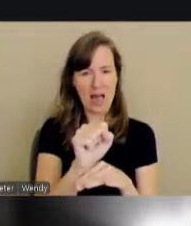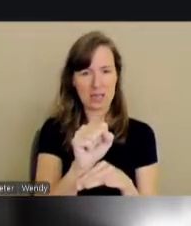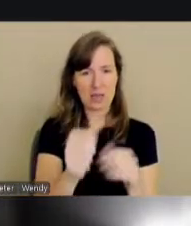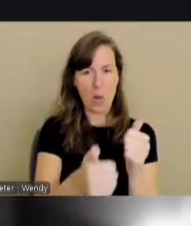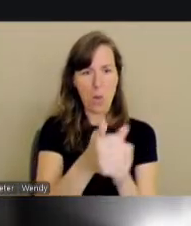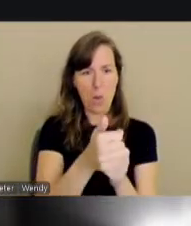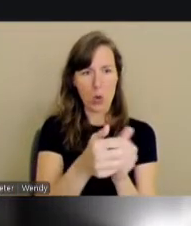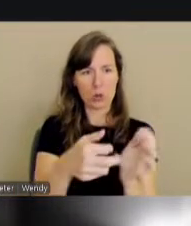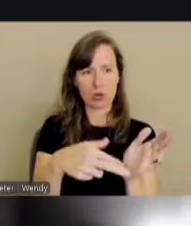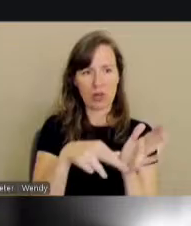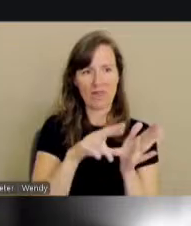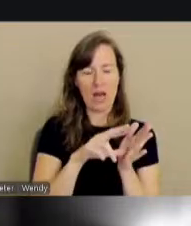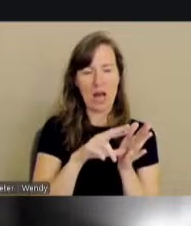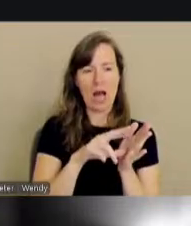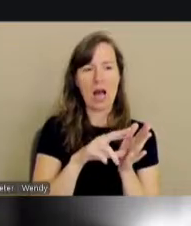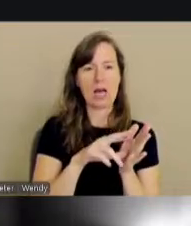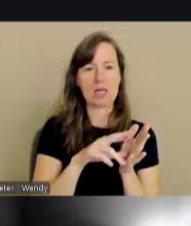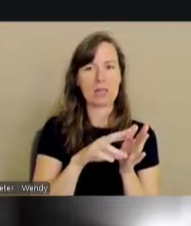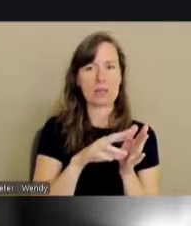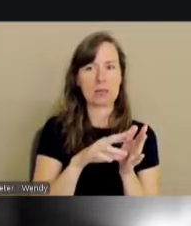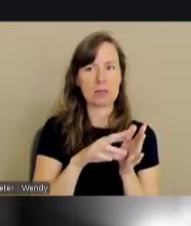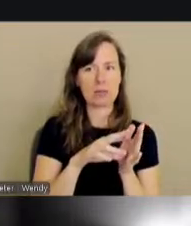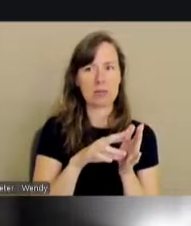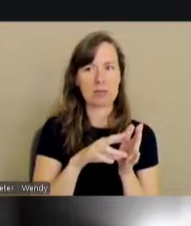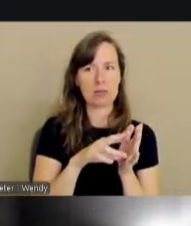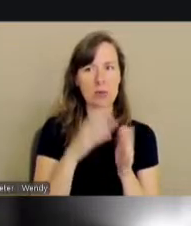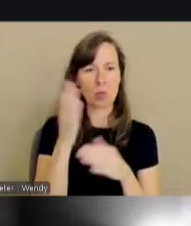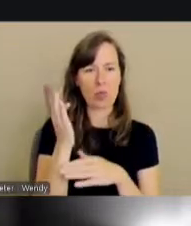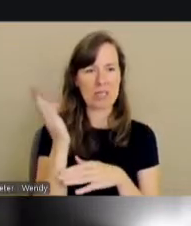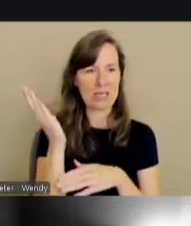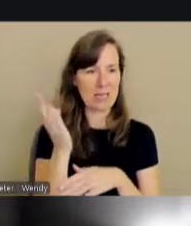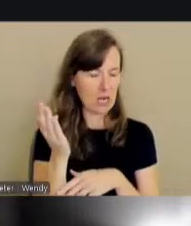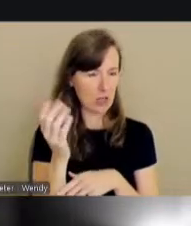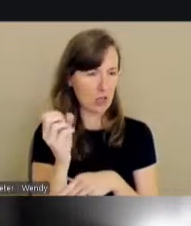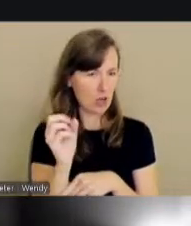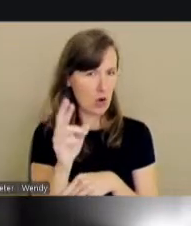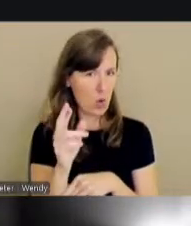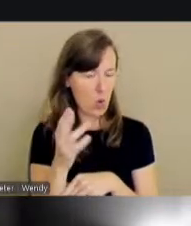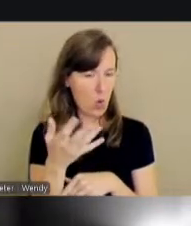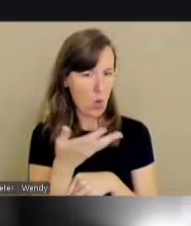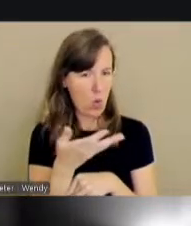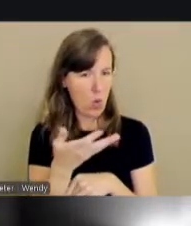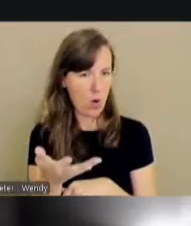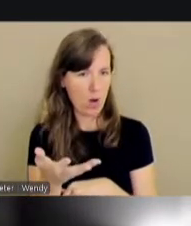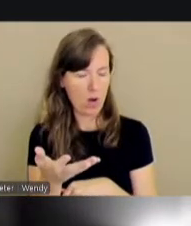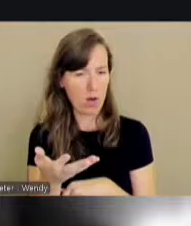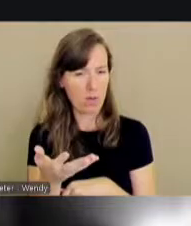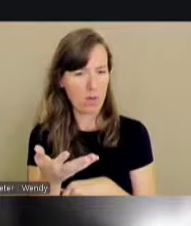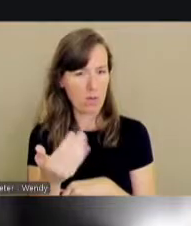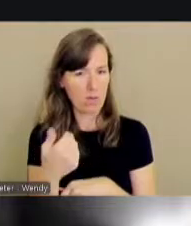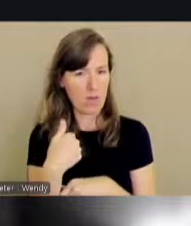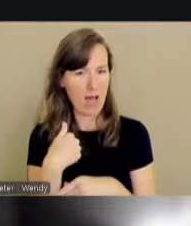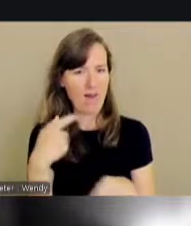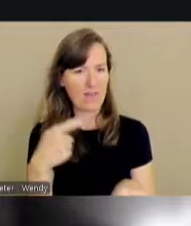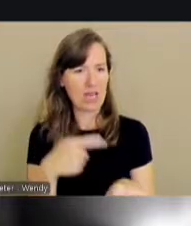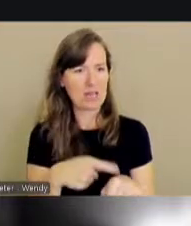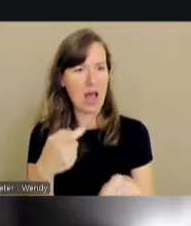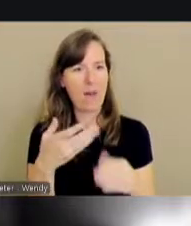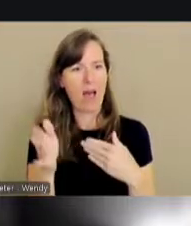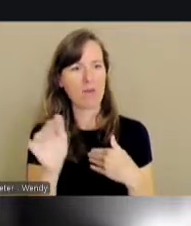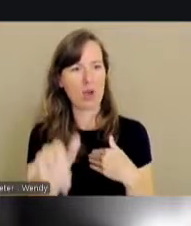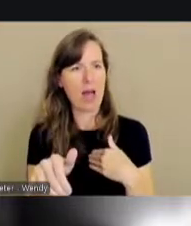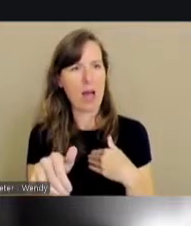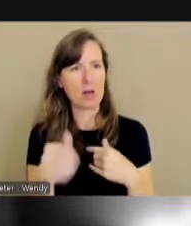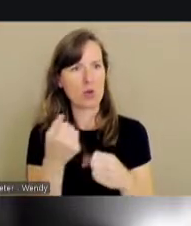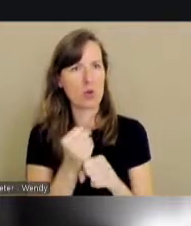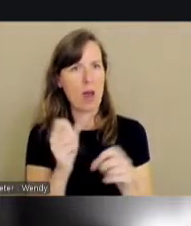revised presentation that we'll have, or that's presented to us, or will we have a time frame after that to